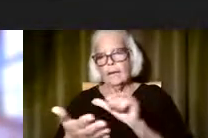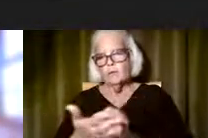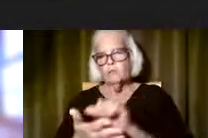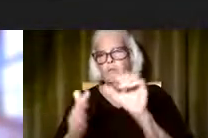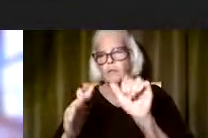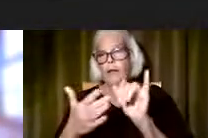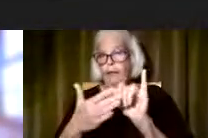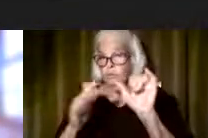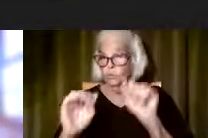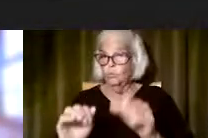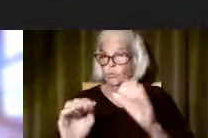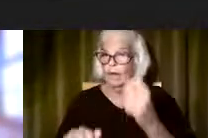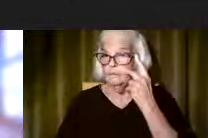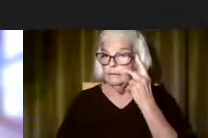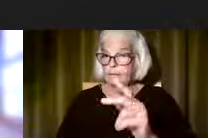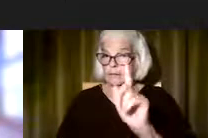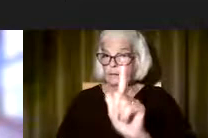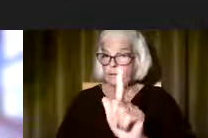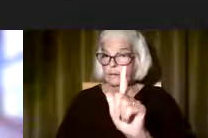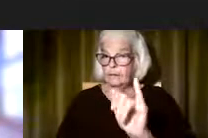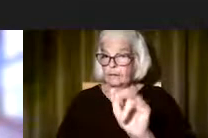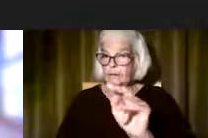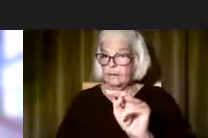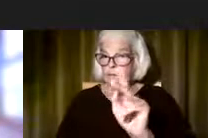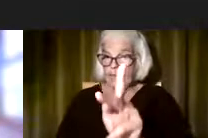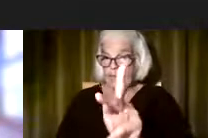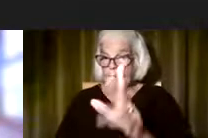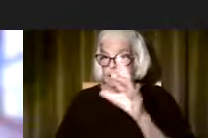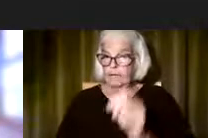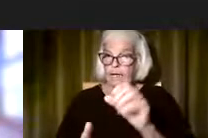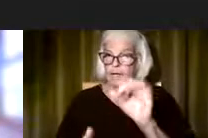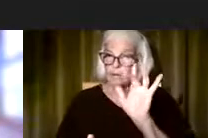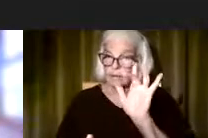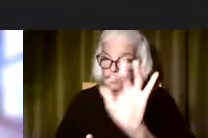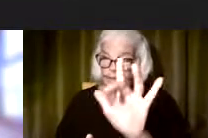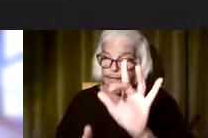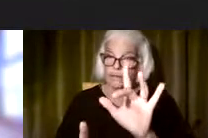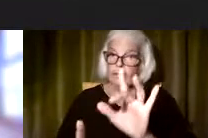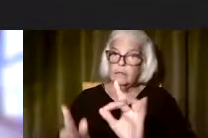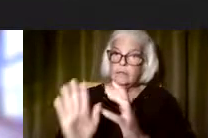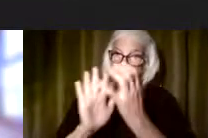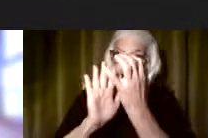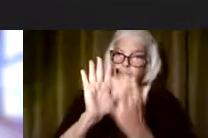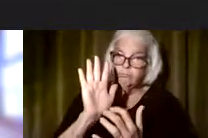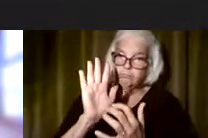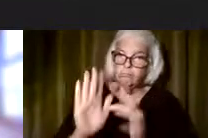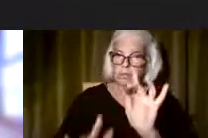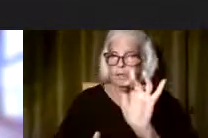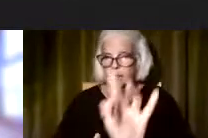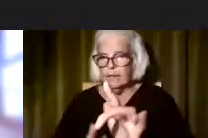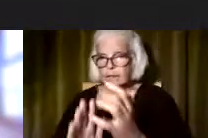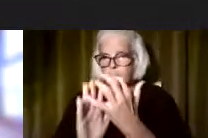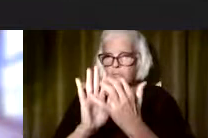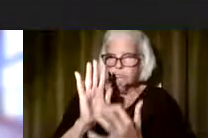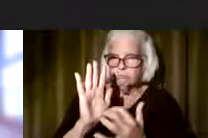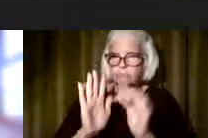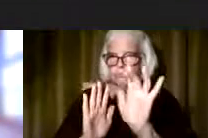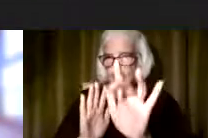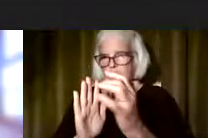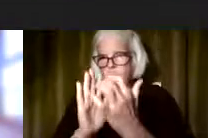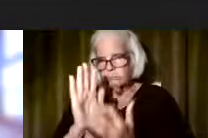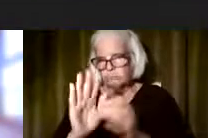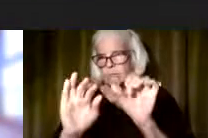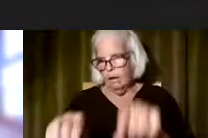as in the upcoming weeks and months. And I think those were the main points I wanted to touch base